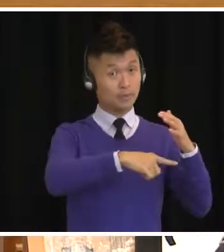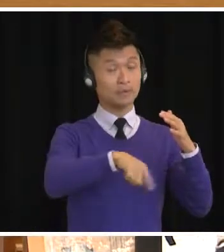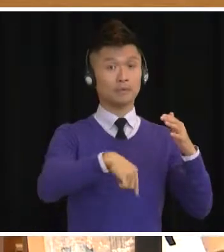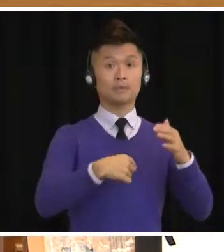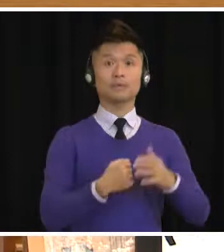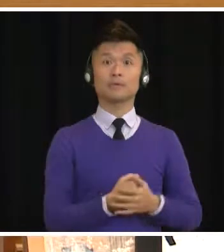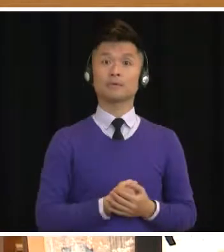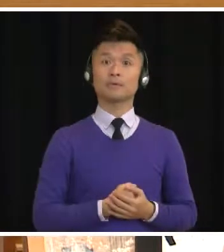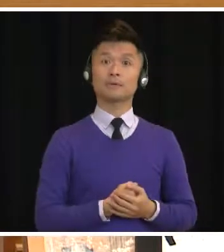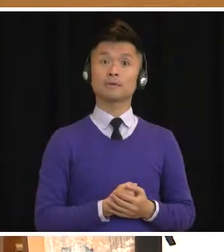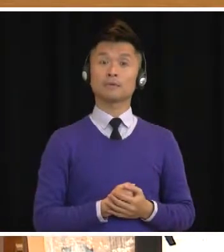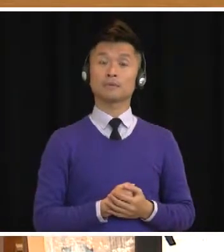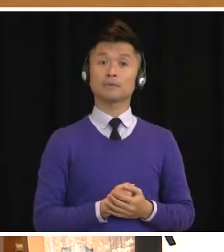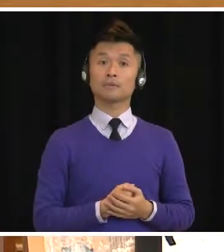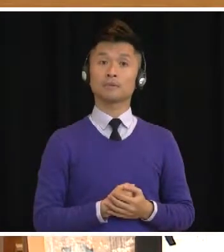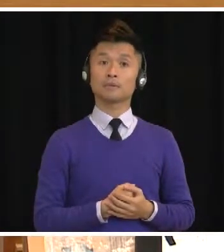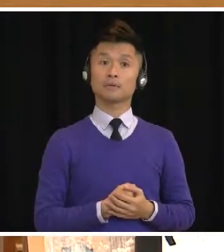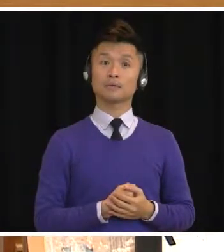The question about